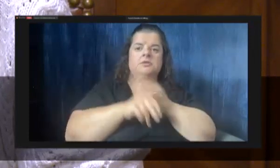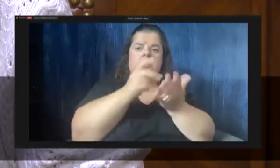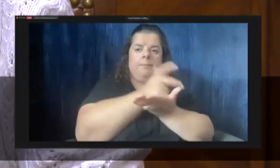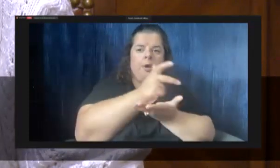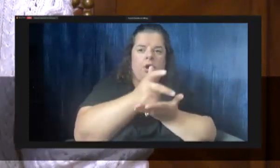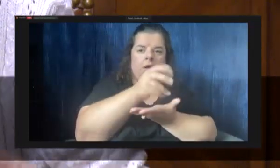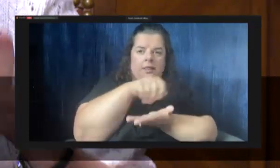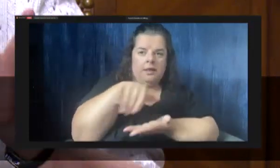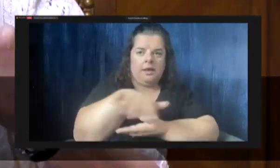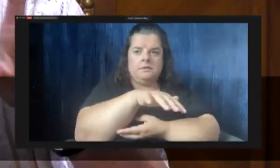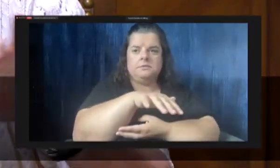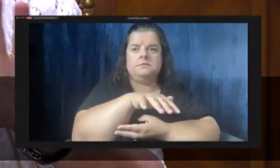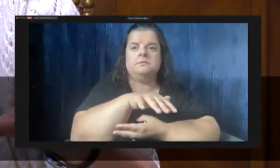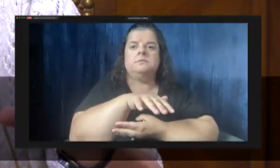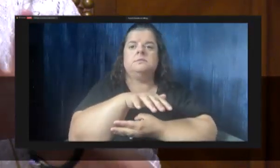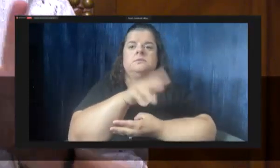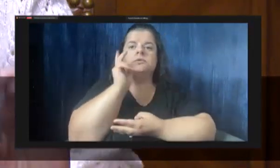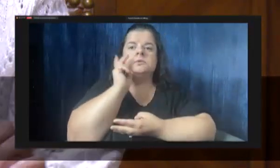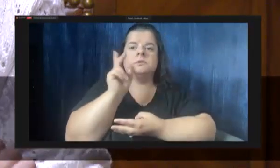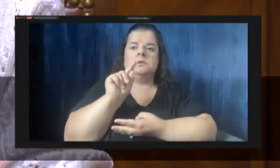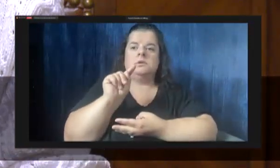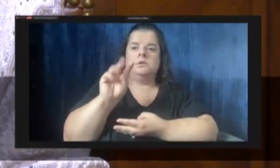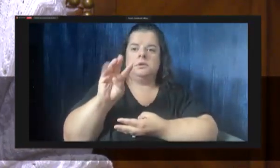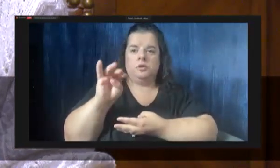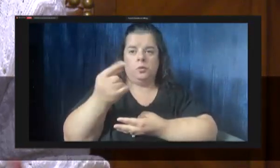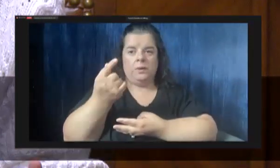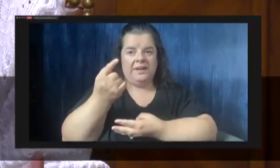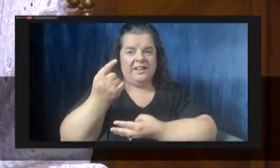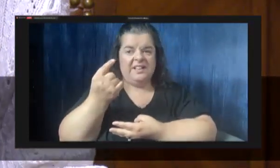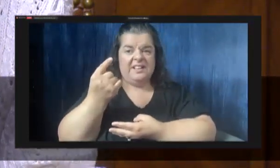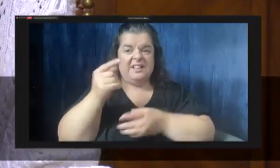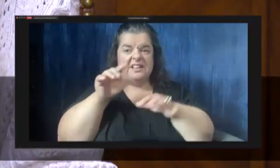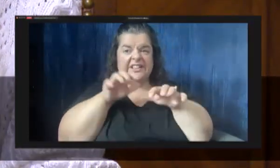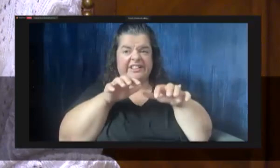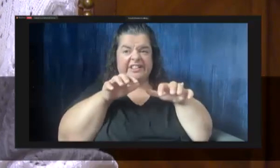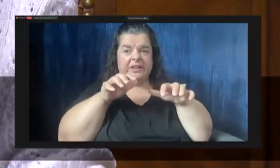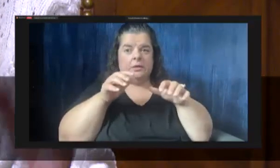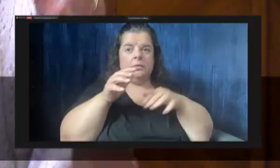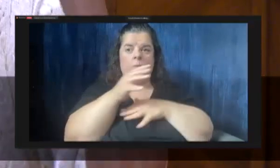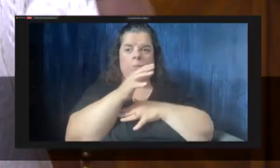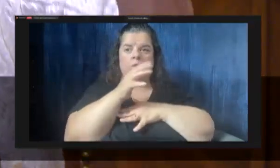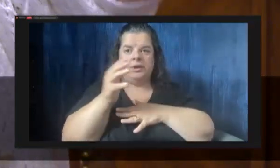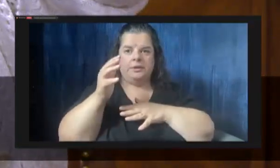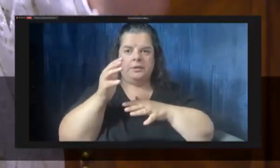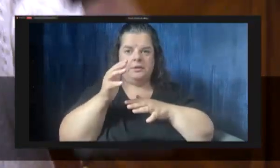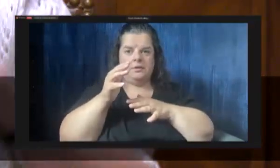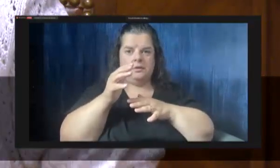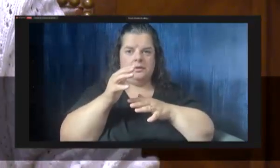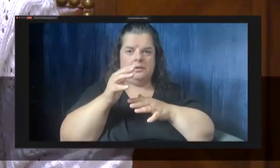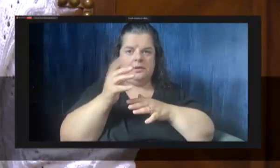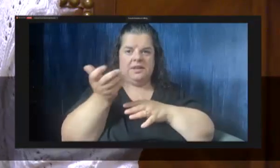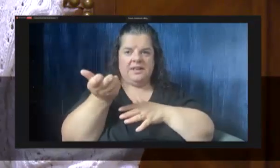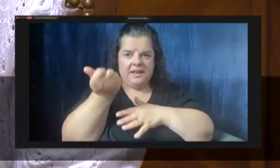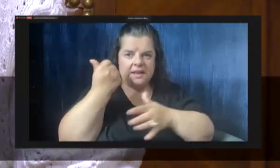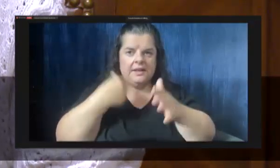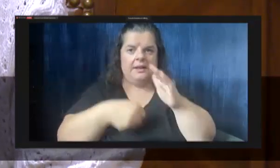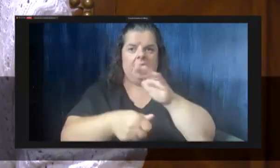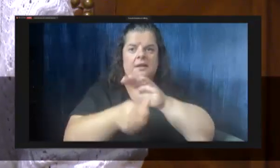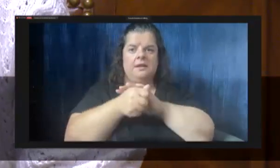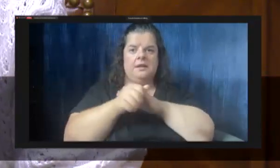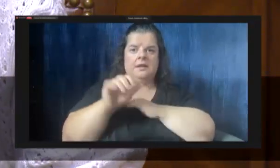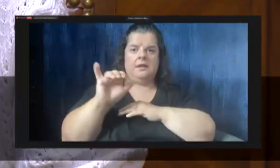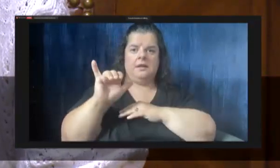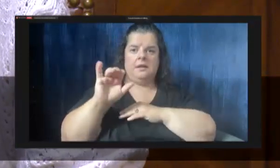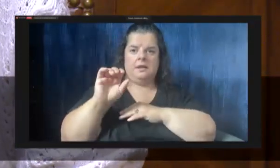you see twiggy looking wood, and then hidden behind that are the yews,